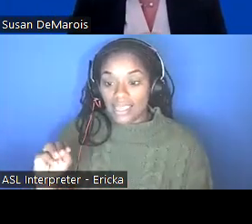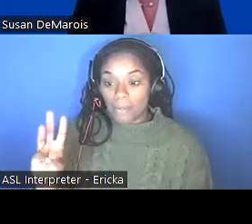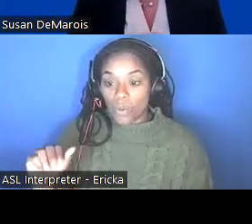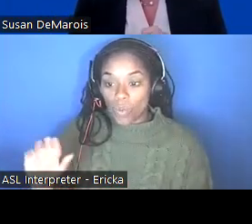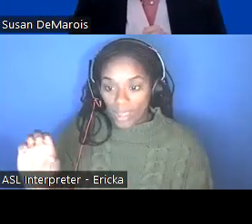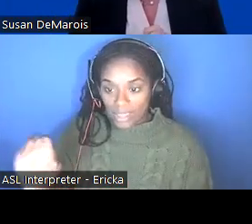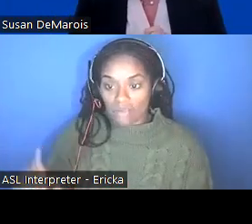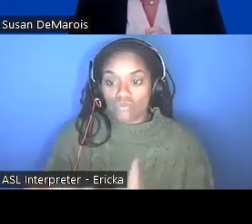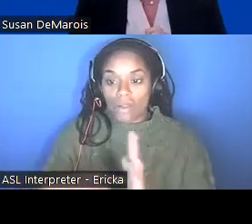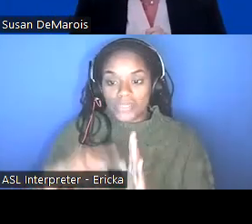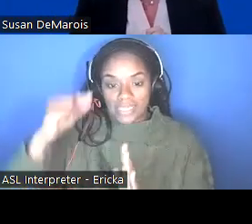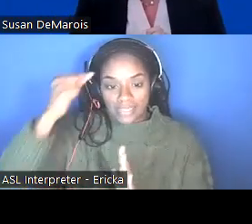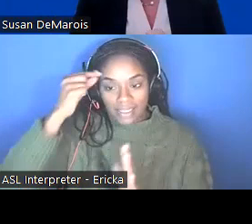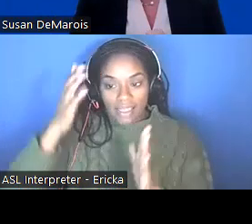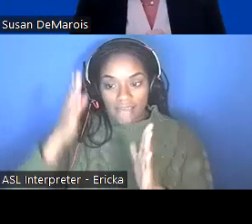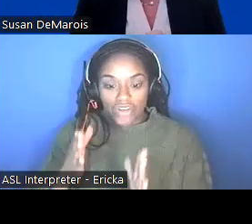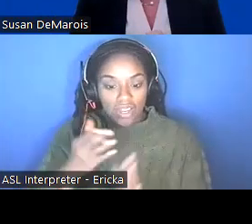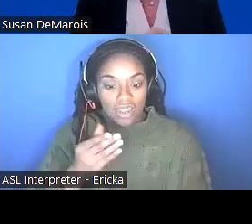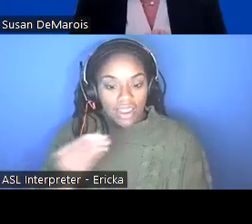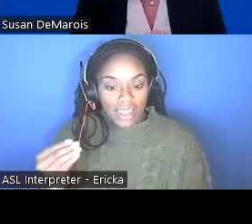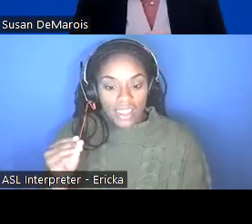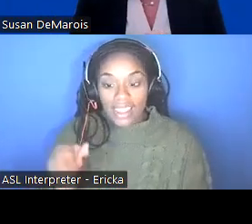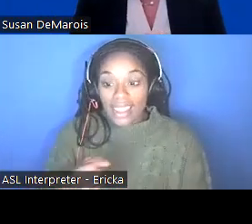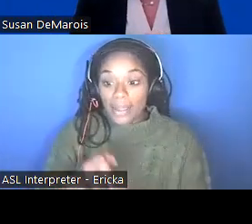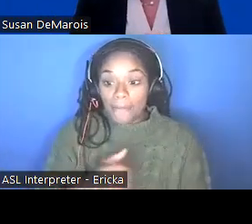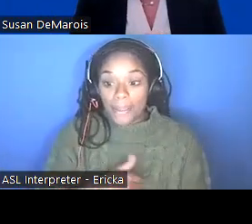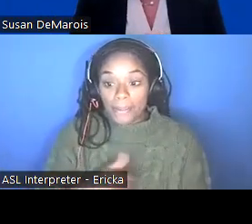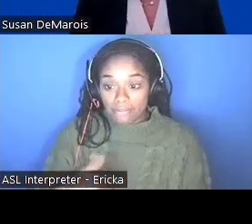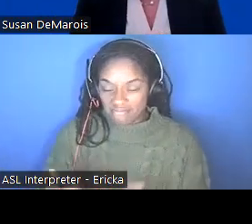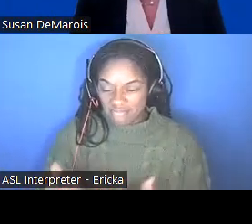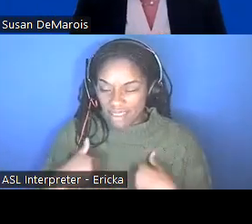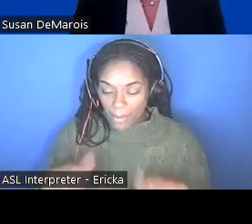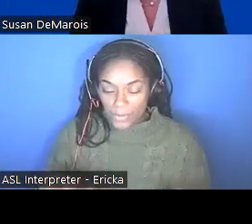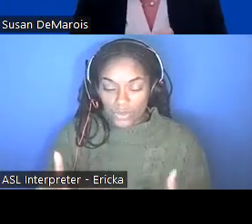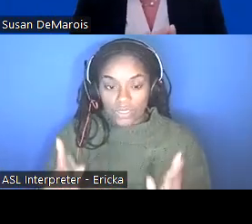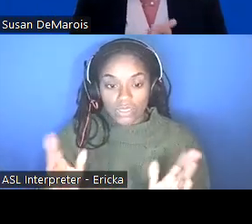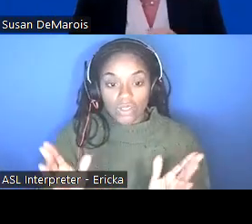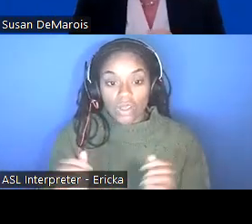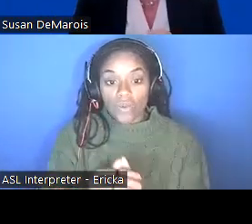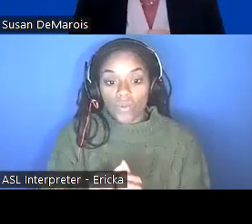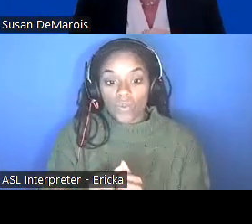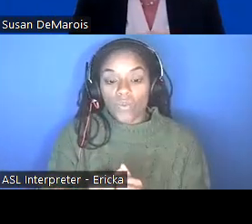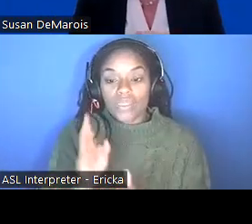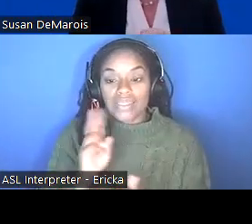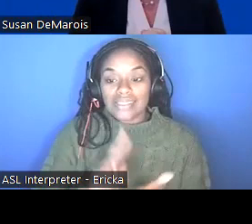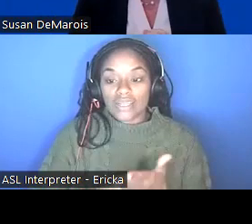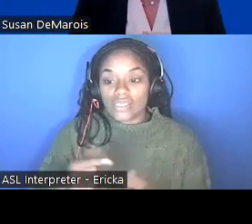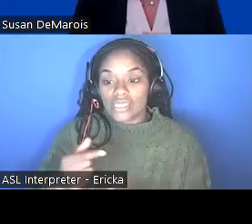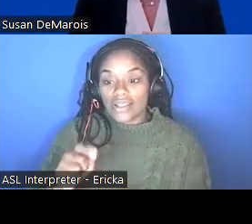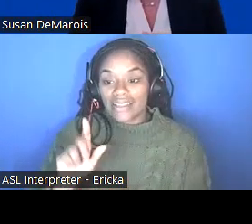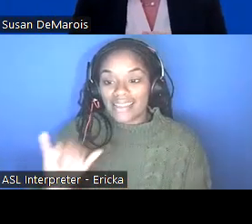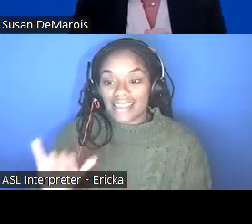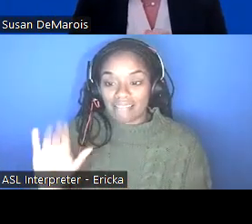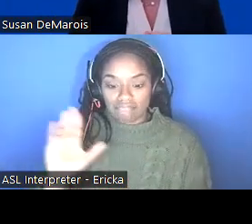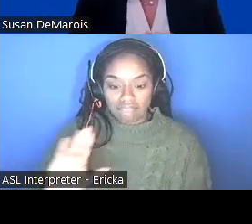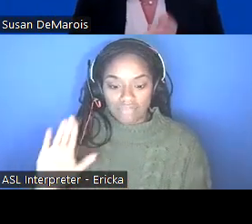the governor. And impact members had an opportunity to talk with Secretary Galley earlier. And,